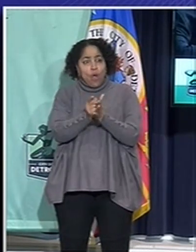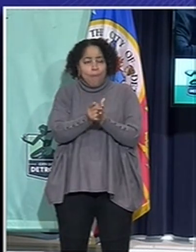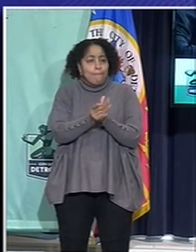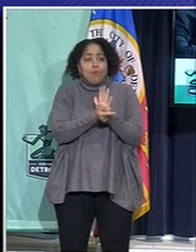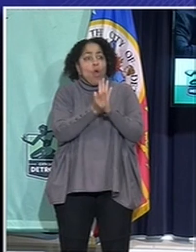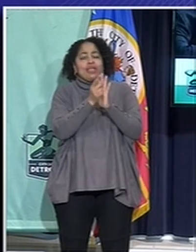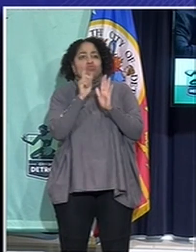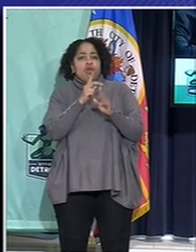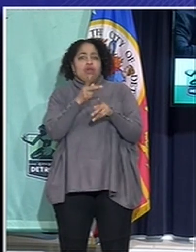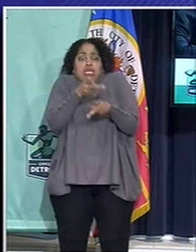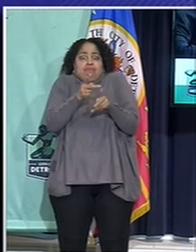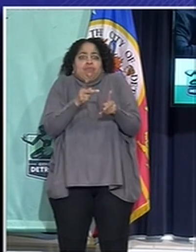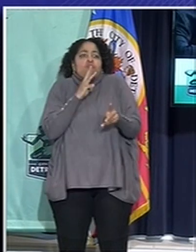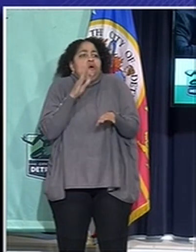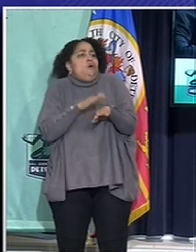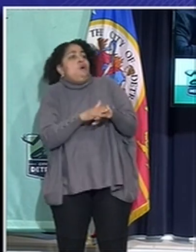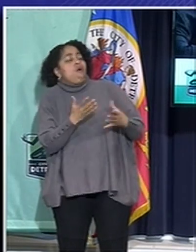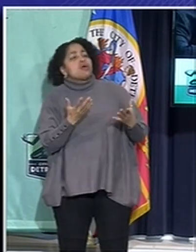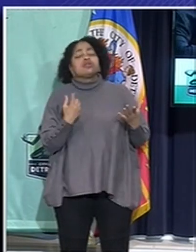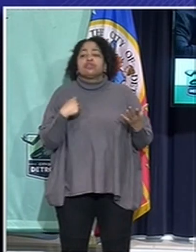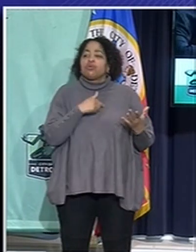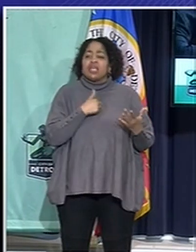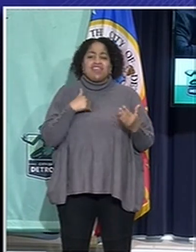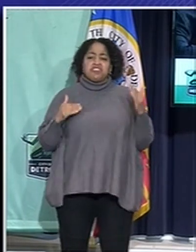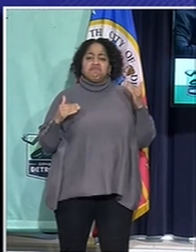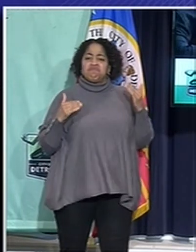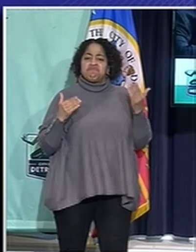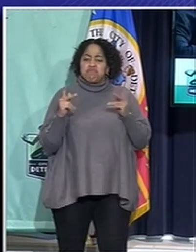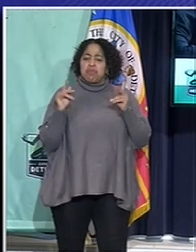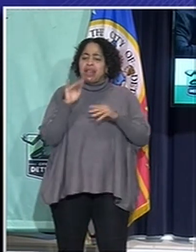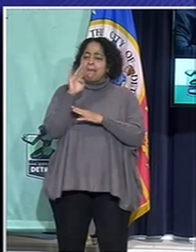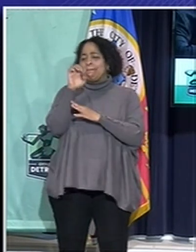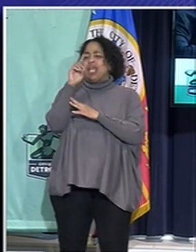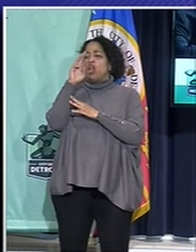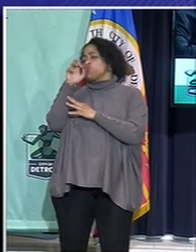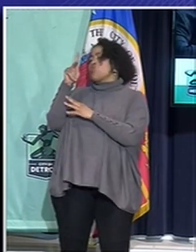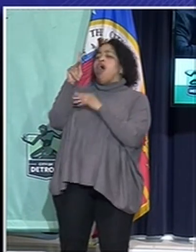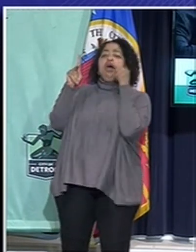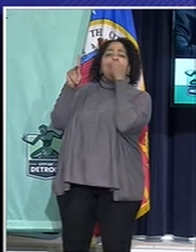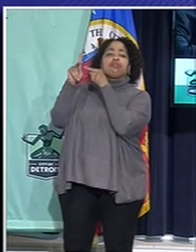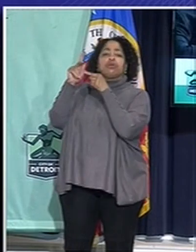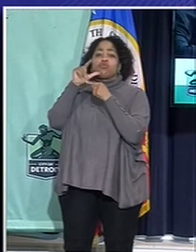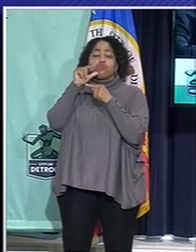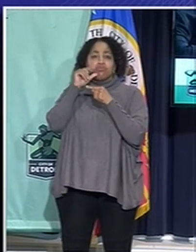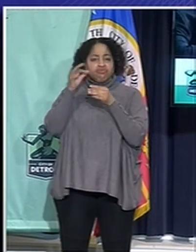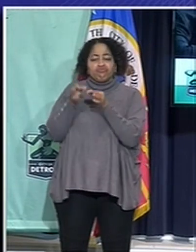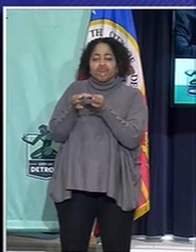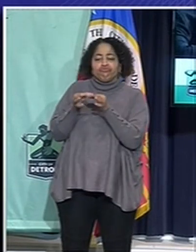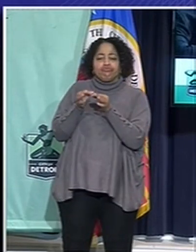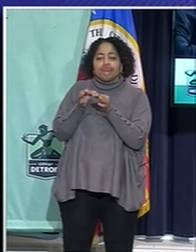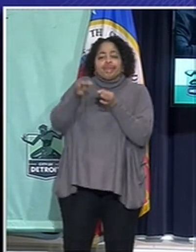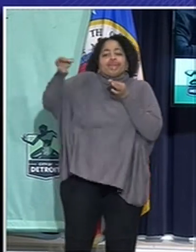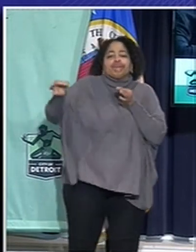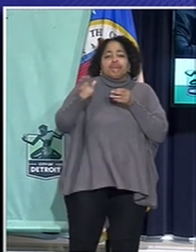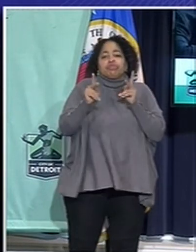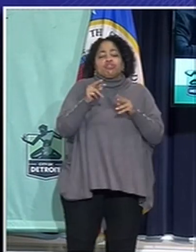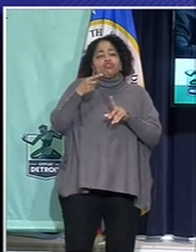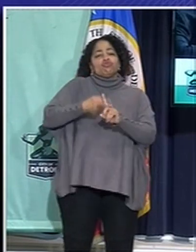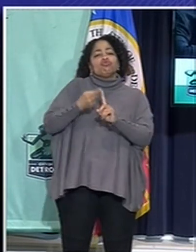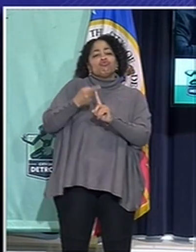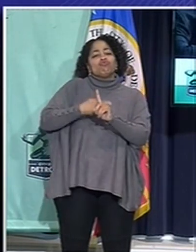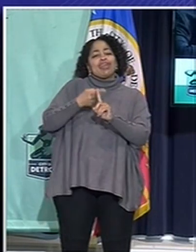on. We've had people like Bedrock who have deferred rent to